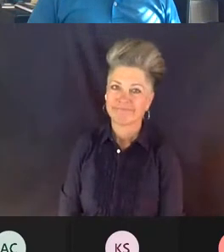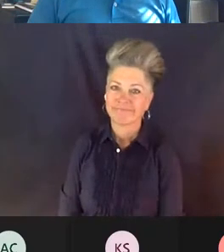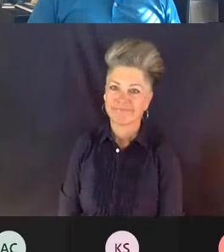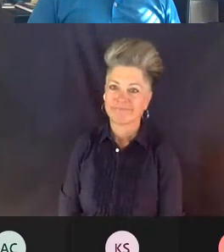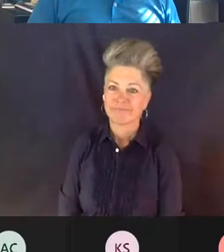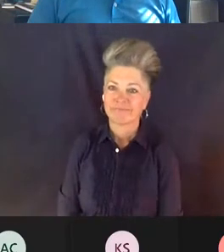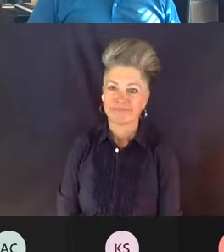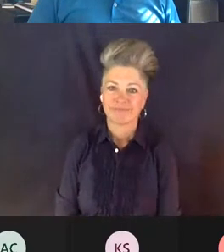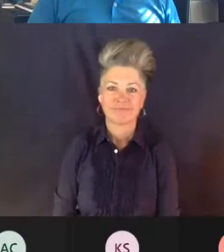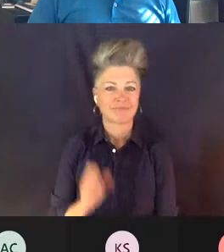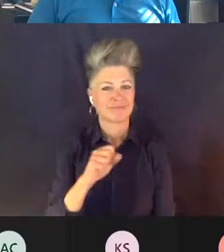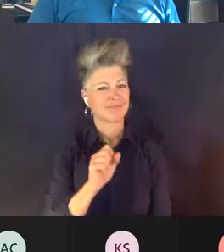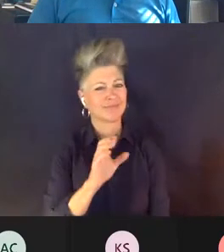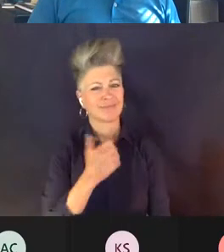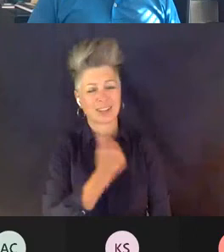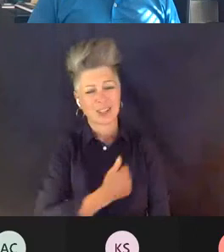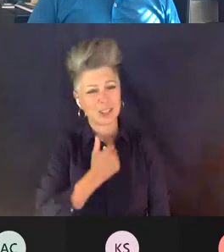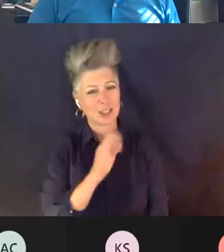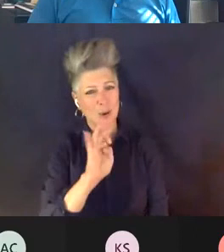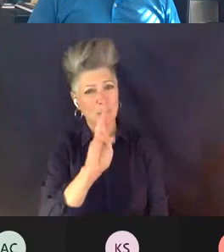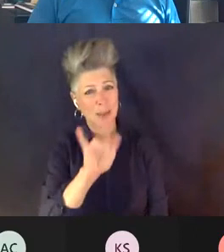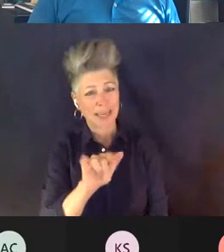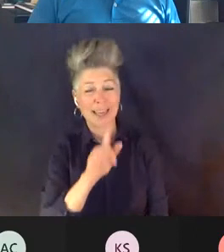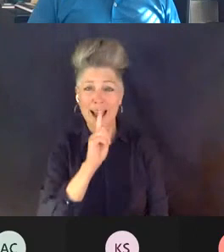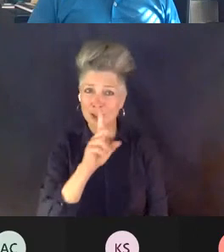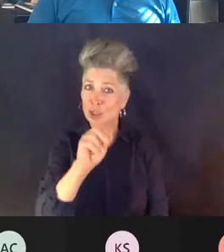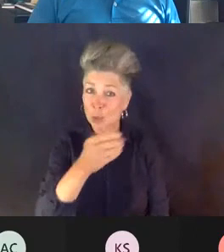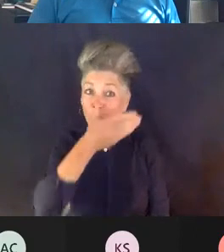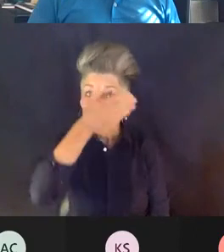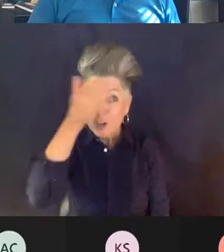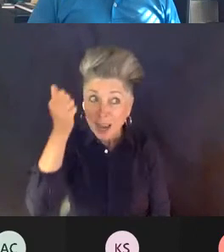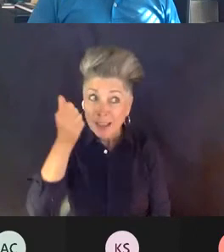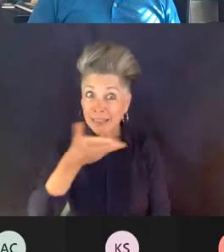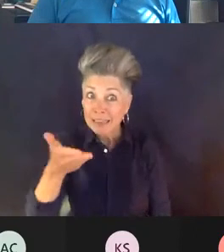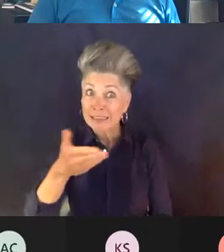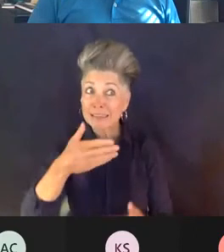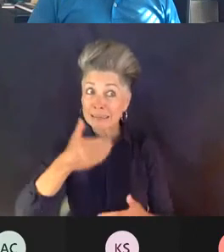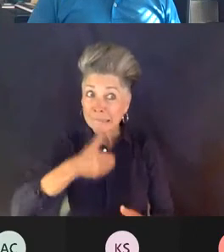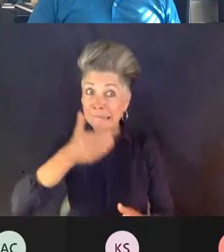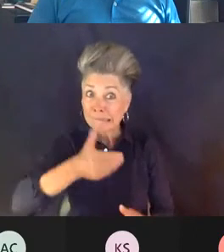Yeah, sorry, Becky. I do actually forget things from time to time.